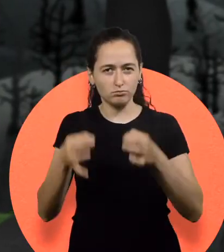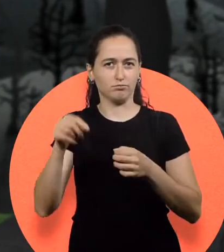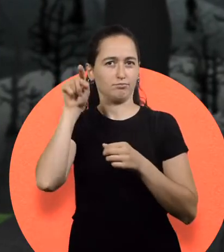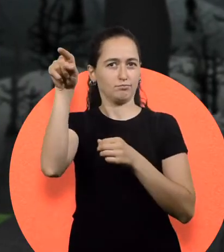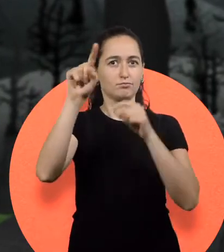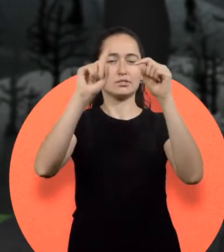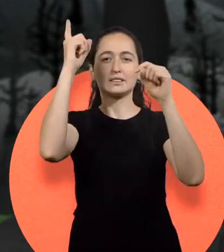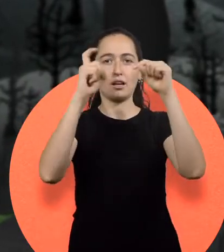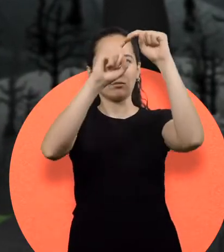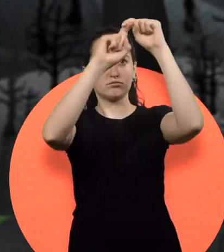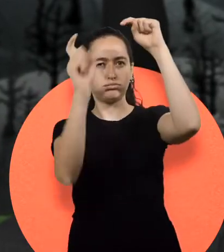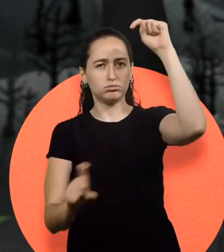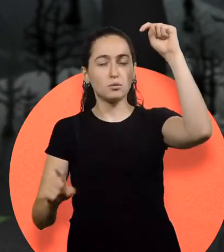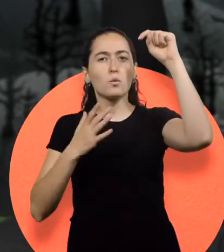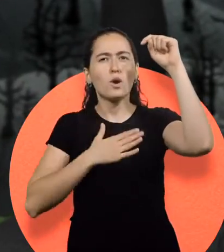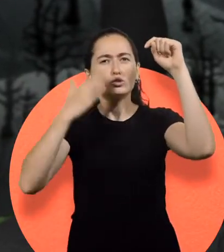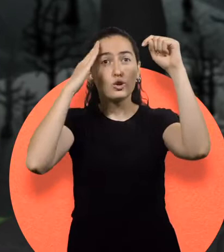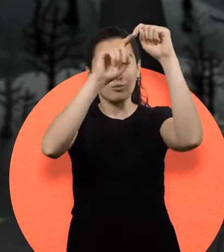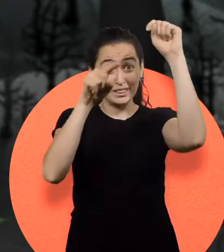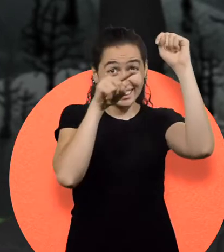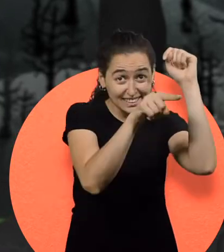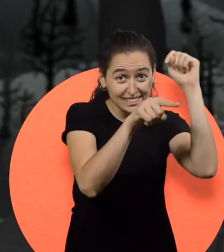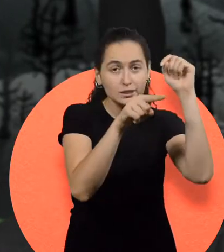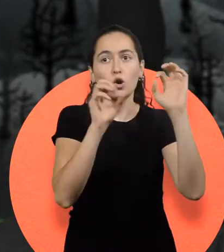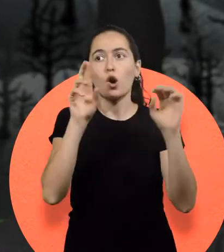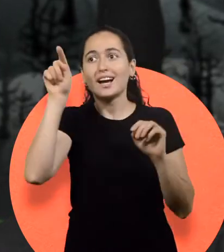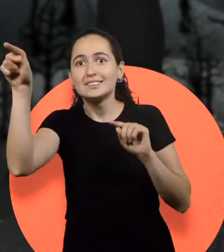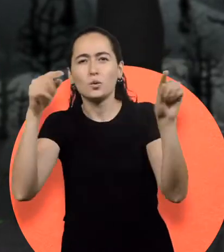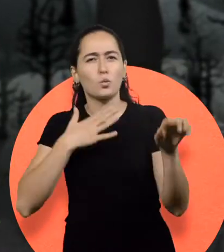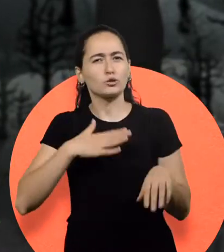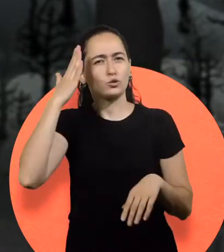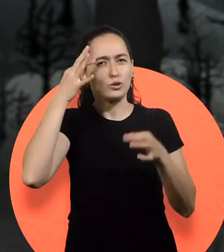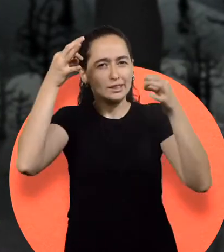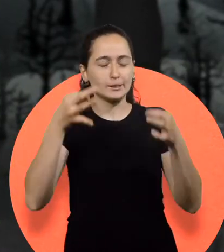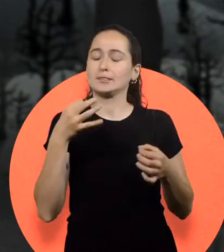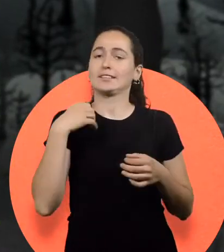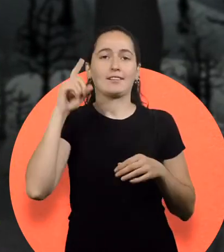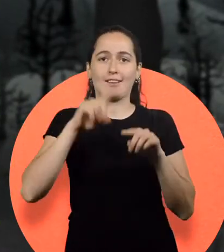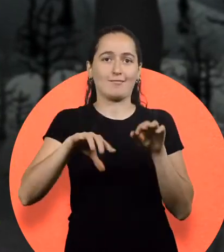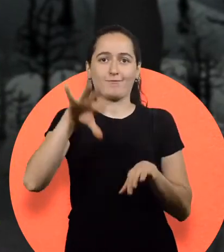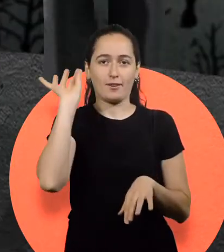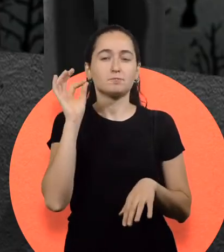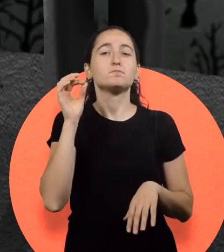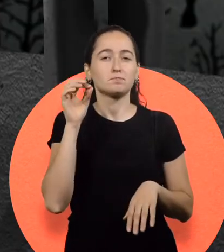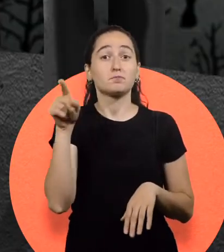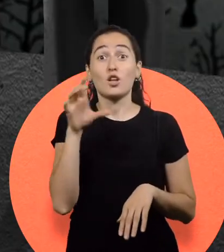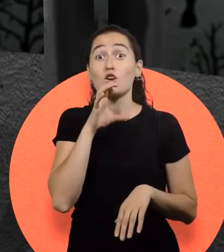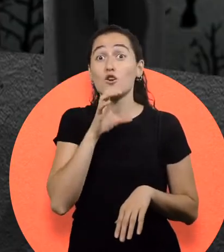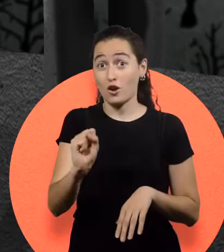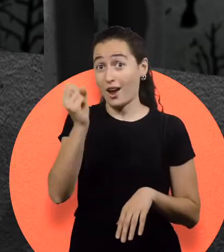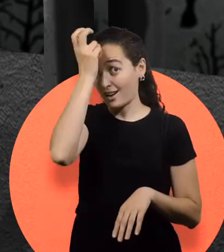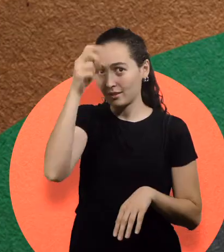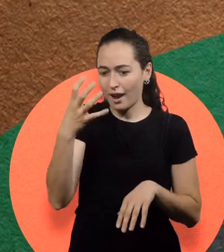We know that on the day of the fire, there were lightning strikes, but we haven't found evidence of a lightning strike here. Here are some